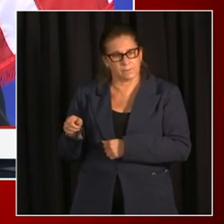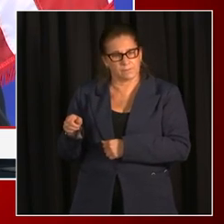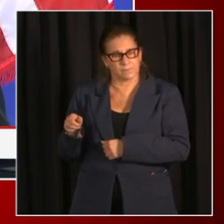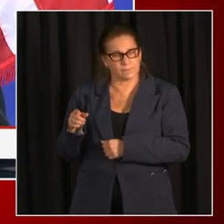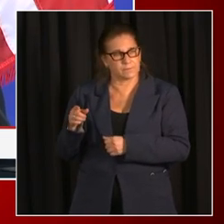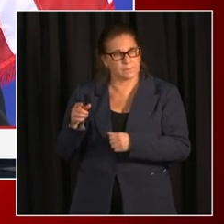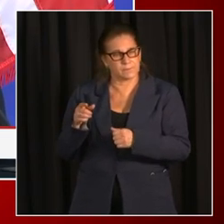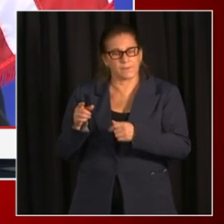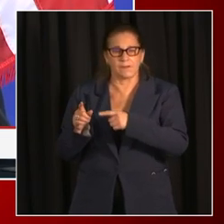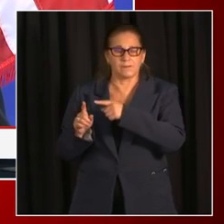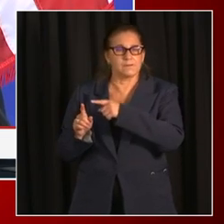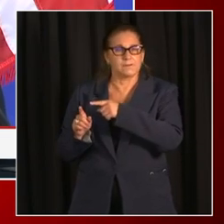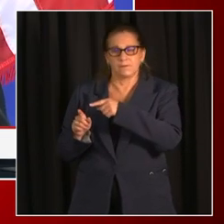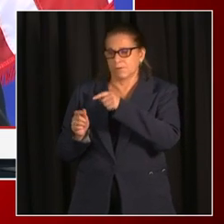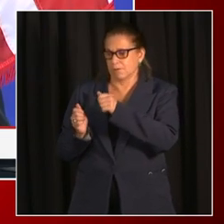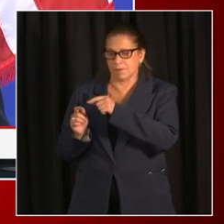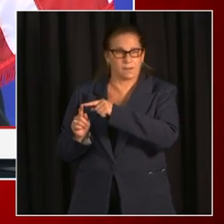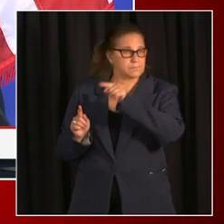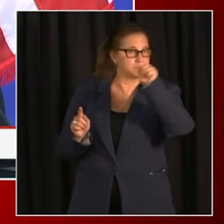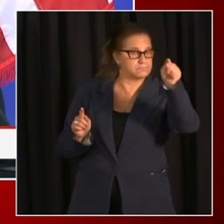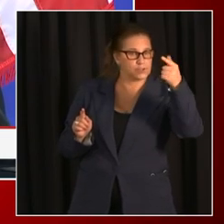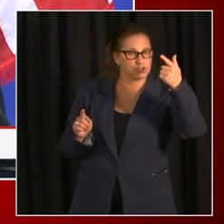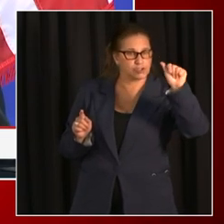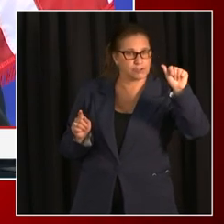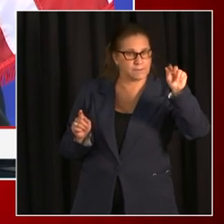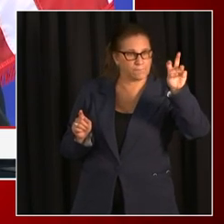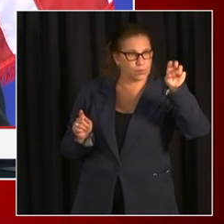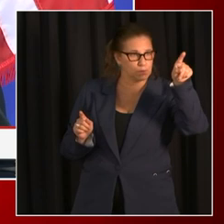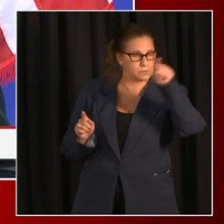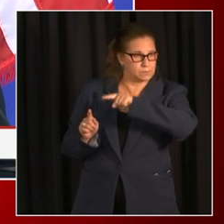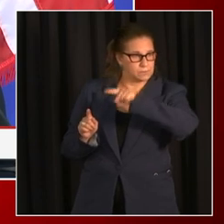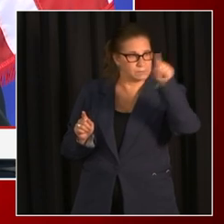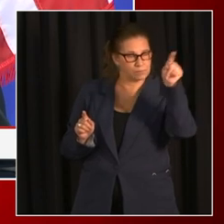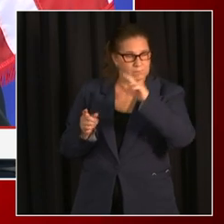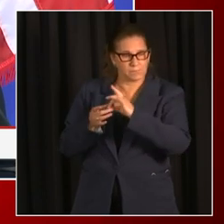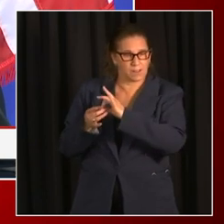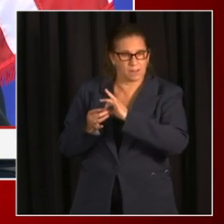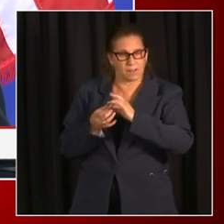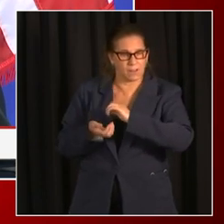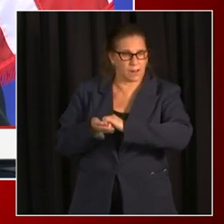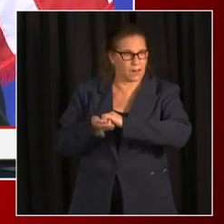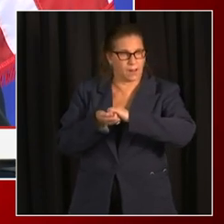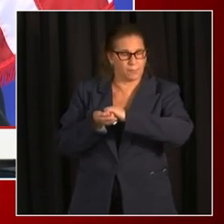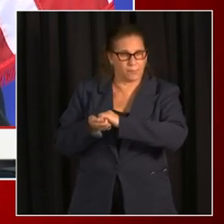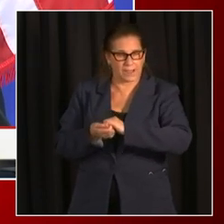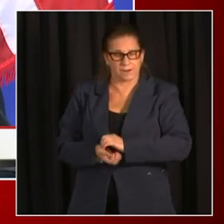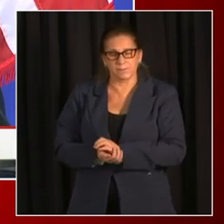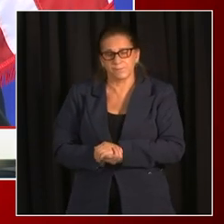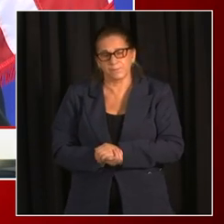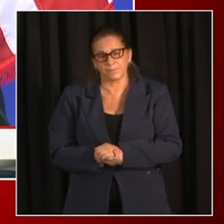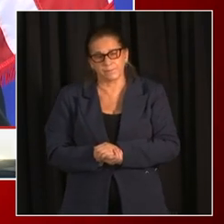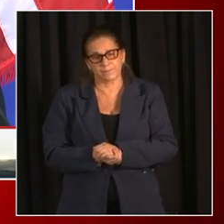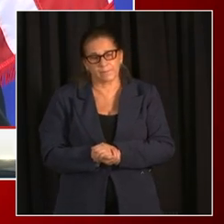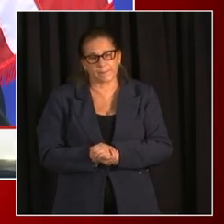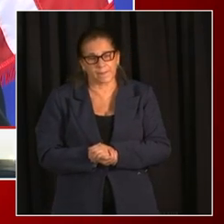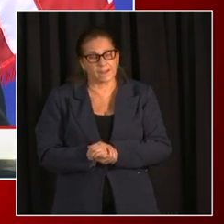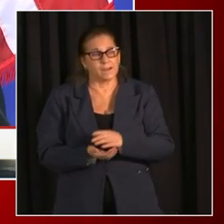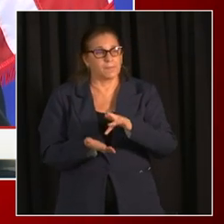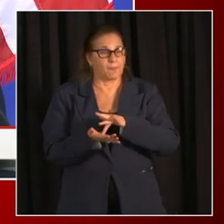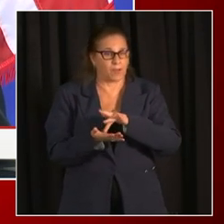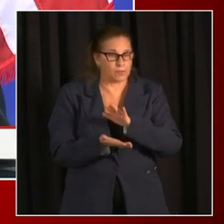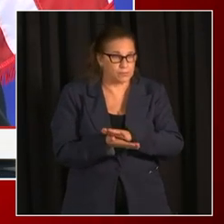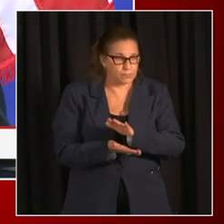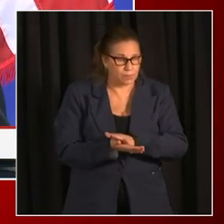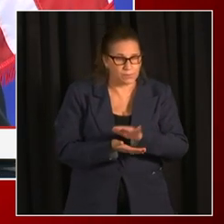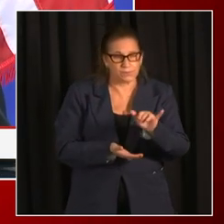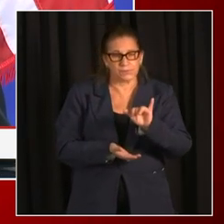think is very important to us, that we could also ensure the future of Howard University Medical School, that we